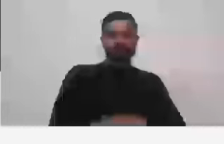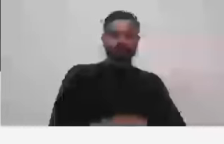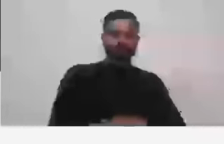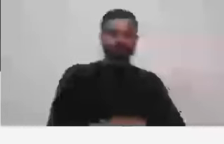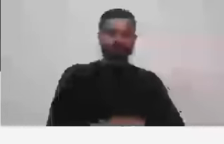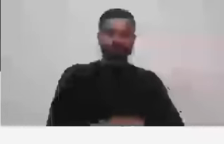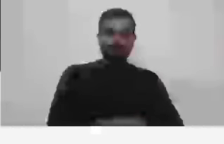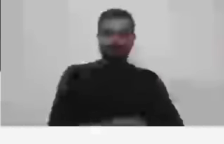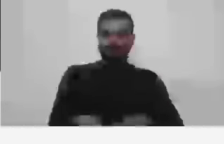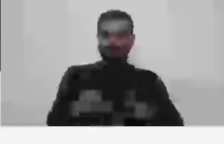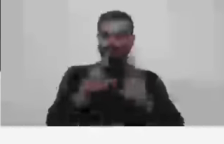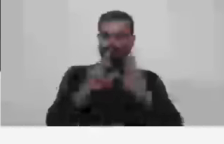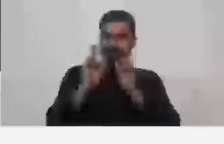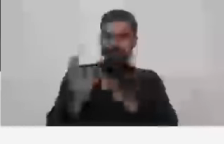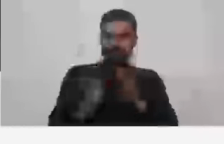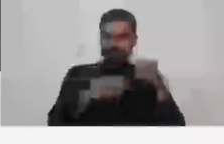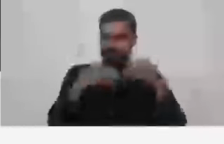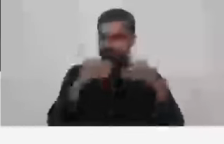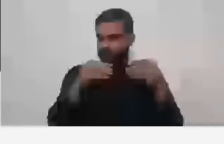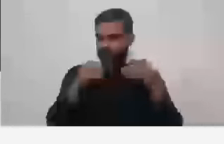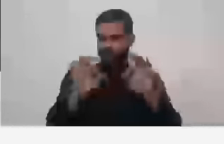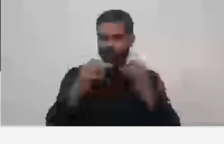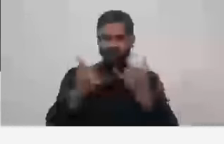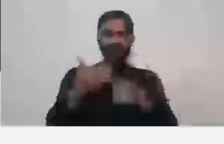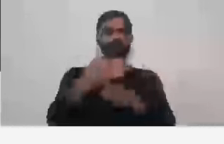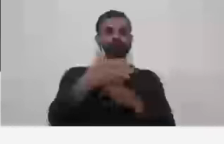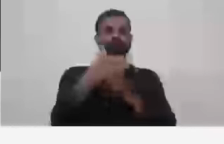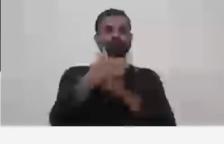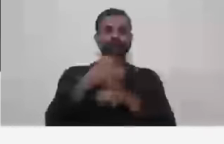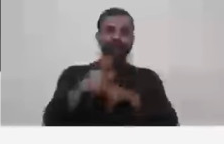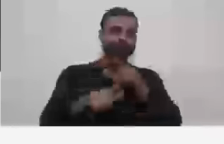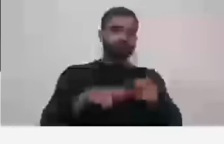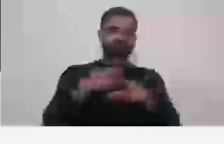And I hope the Padlet is visible. Now we are sharing in the step 3.